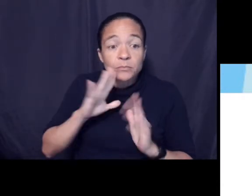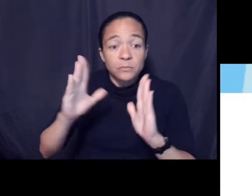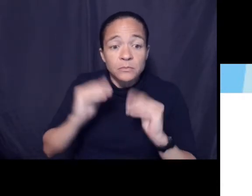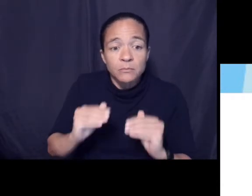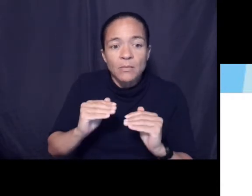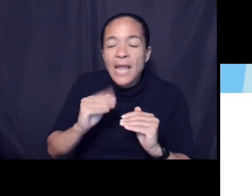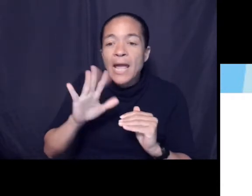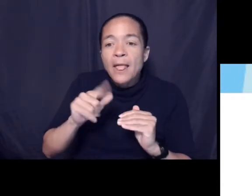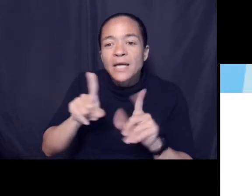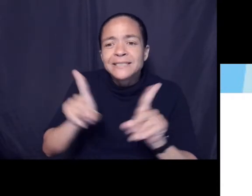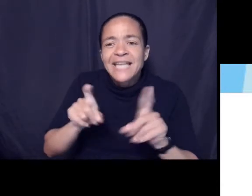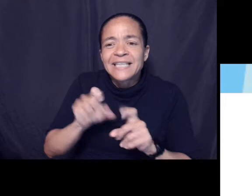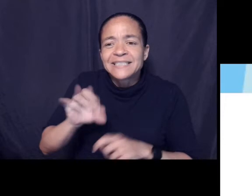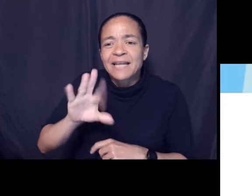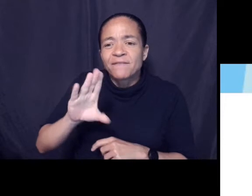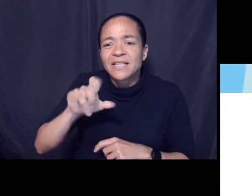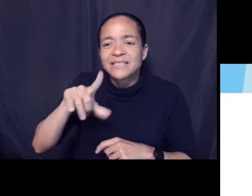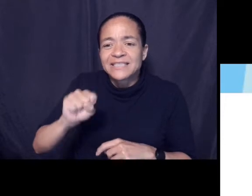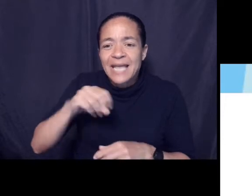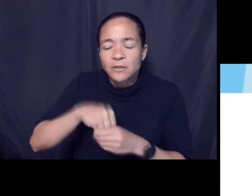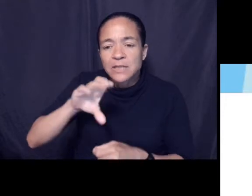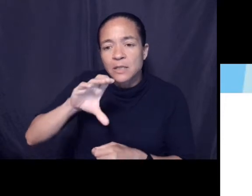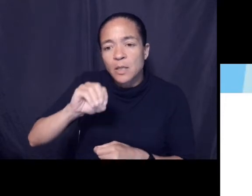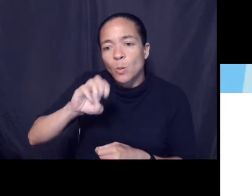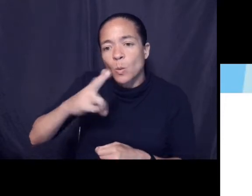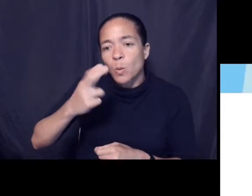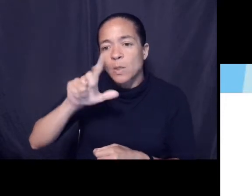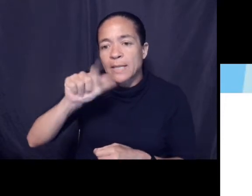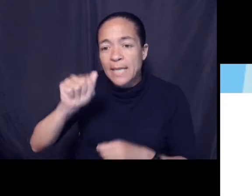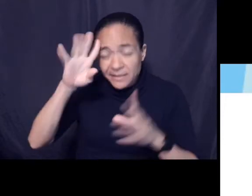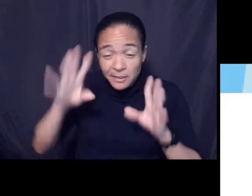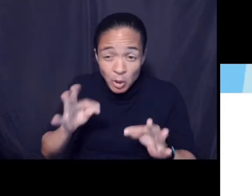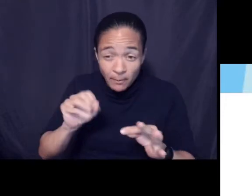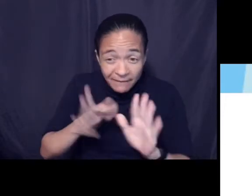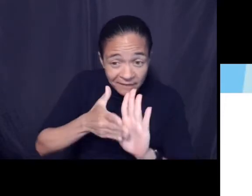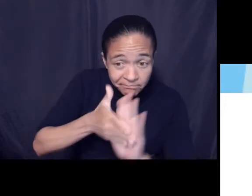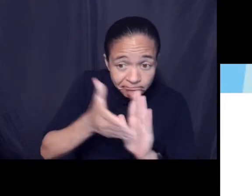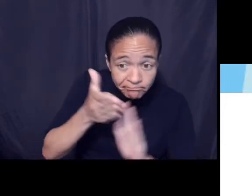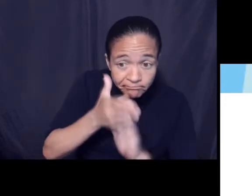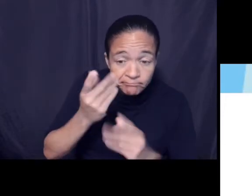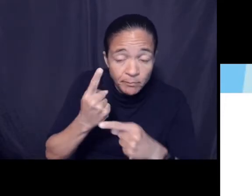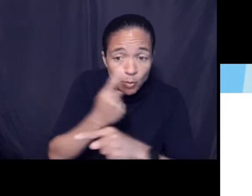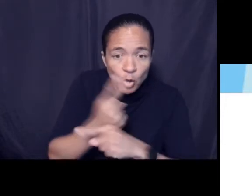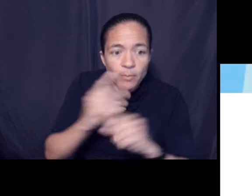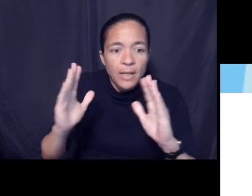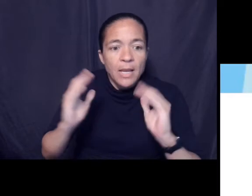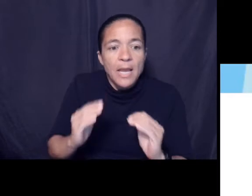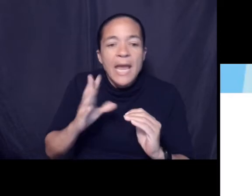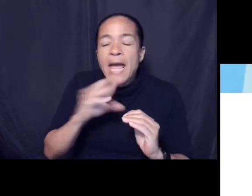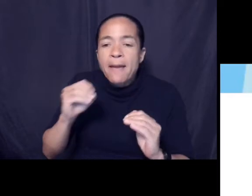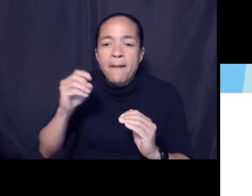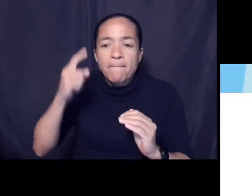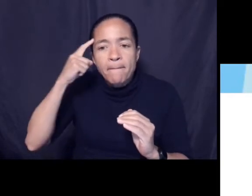in the cochlea to help us determine if those cells are functioning normally. And then finally, we use auditory